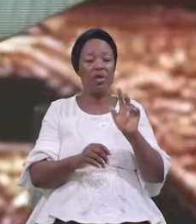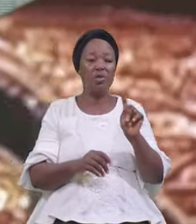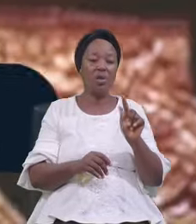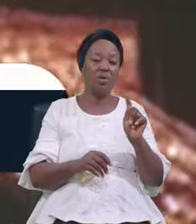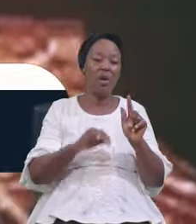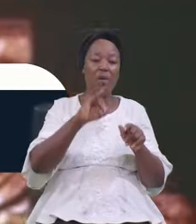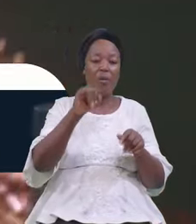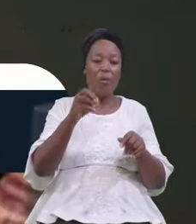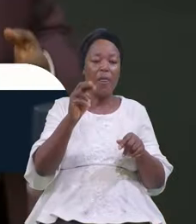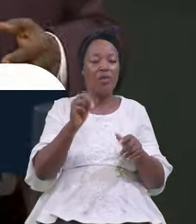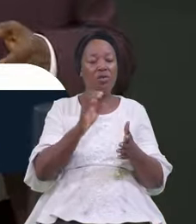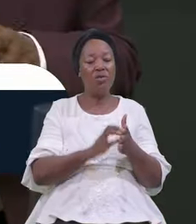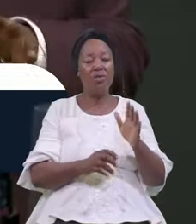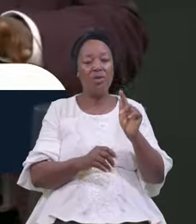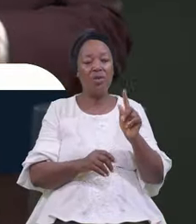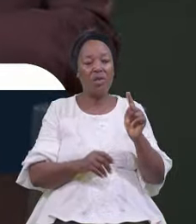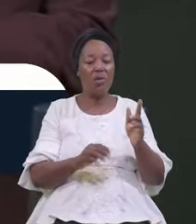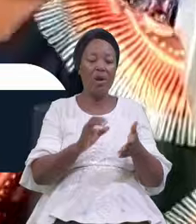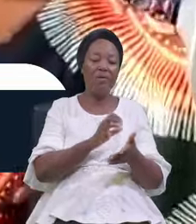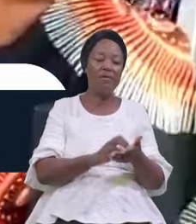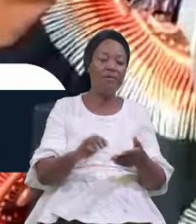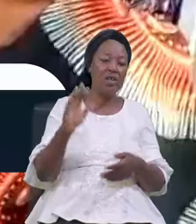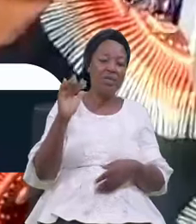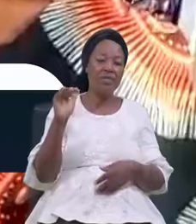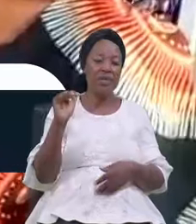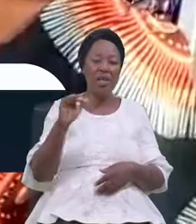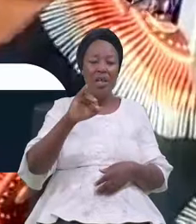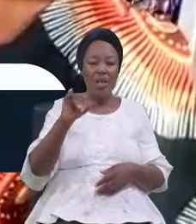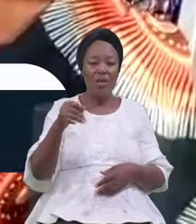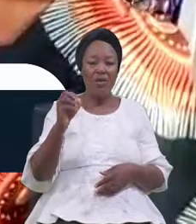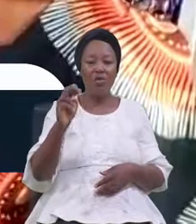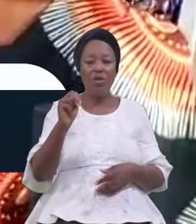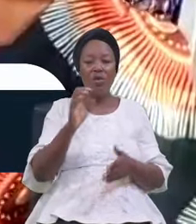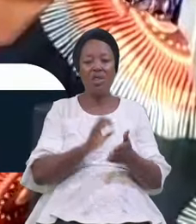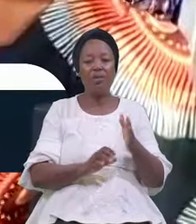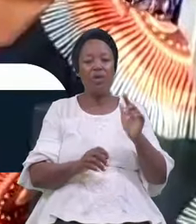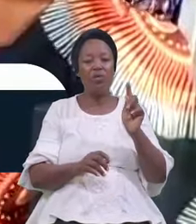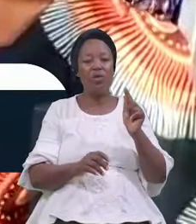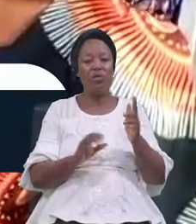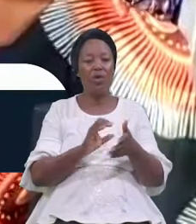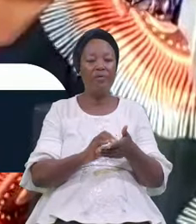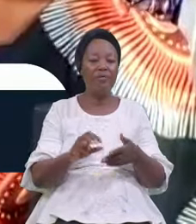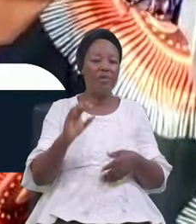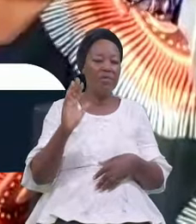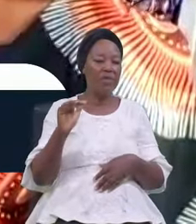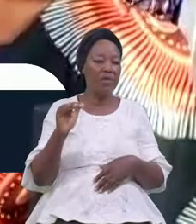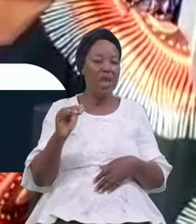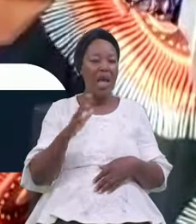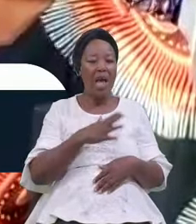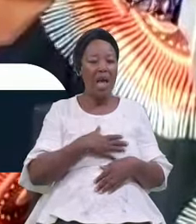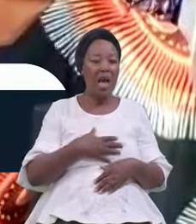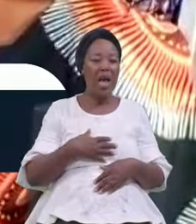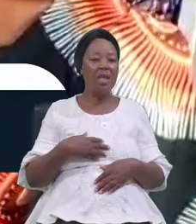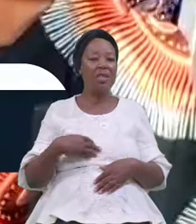21, verse 15. John chapter 21, verse 15. So when they